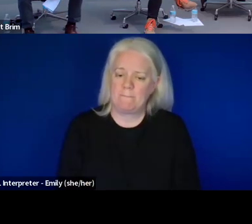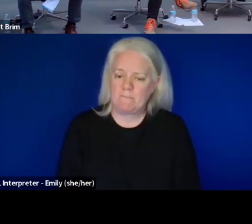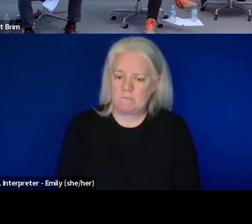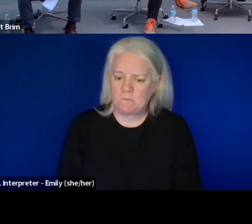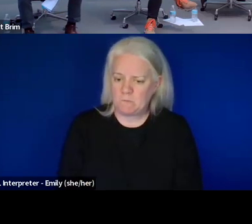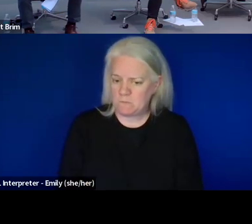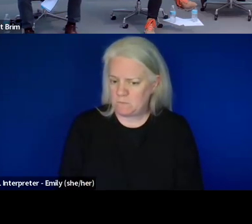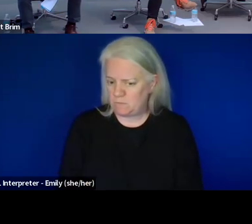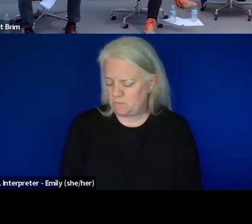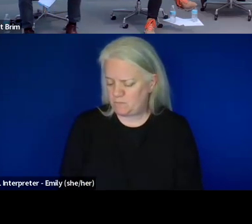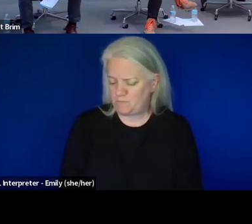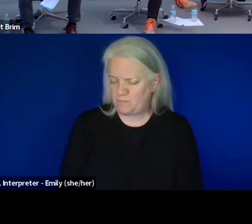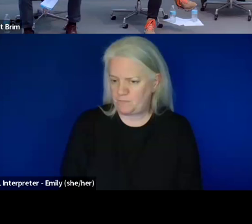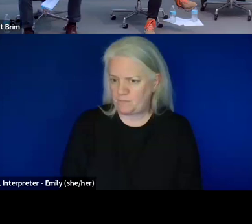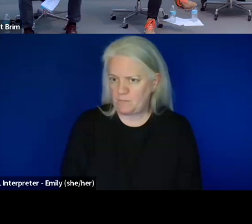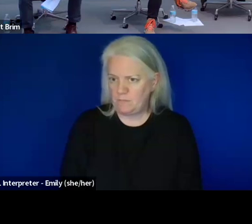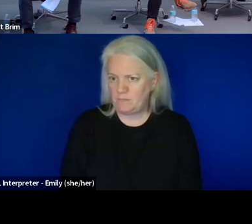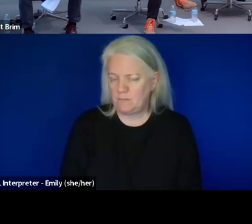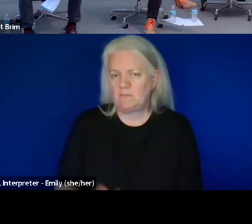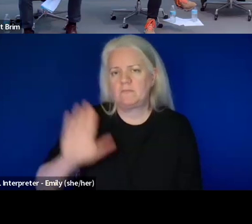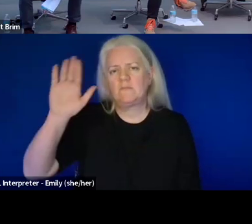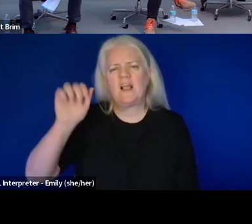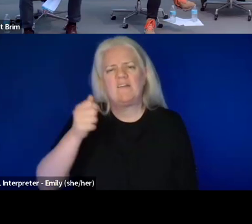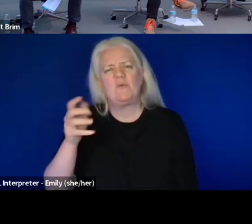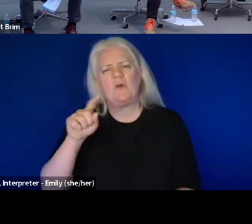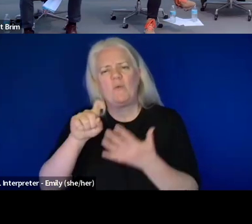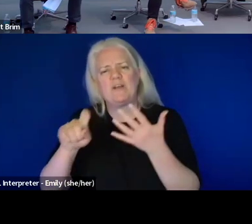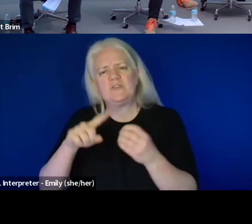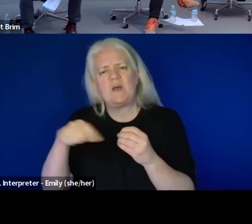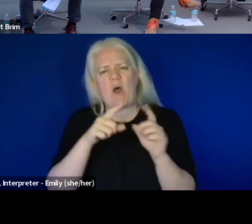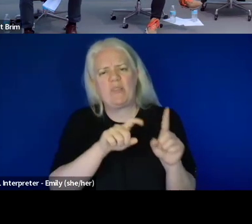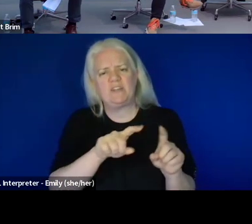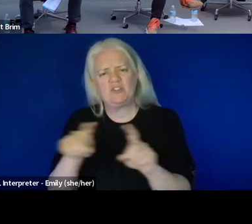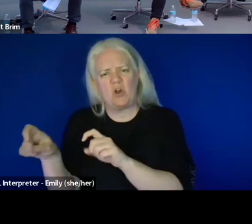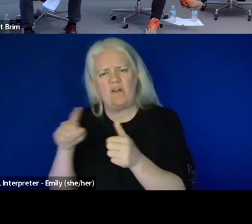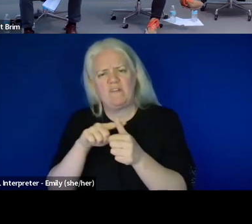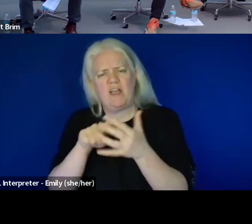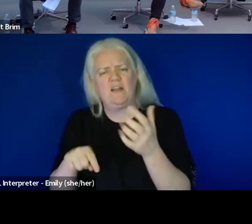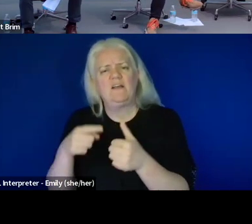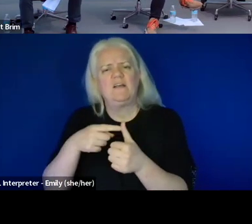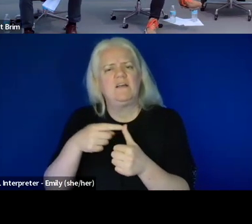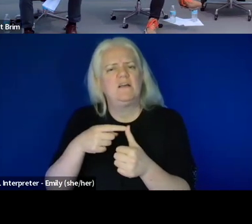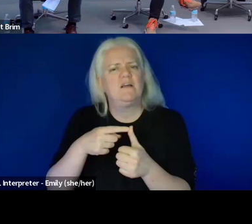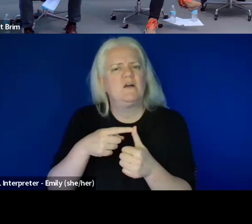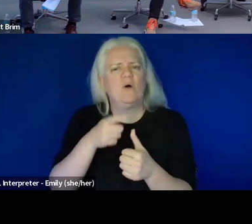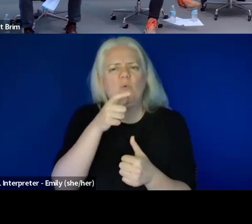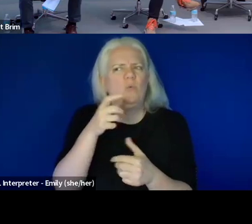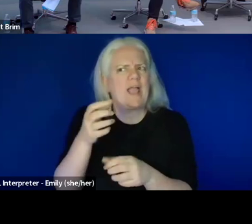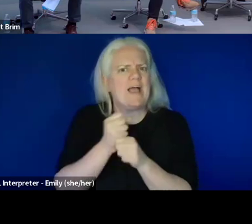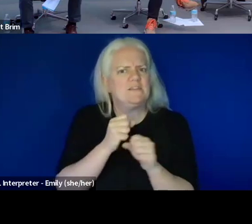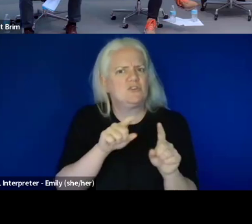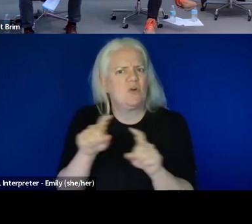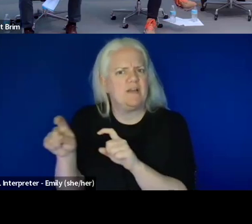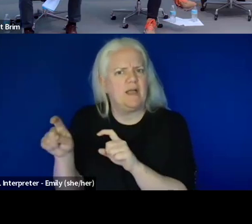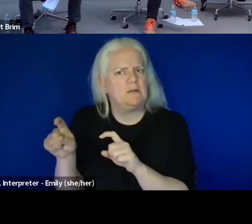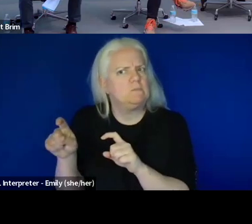I have a few questions about this survey. The first is, what student population will get it? How will they